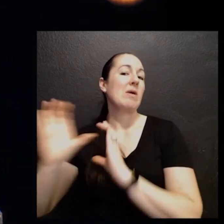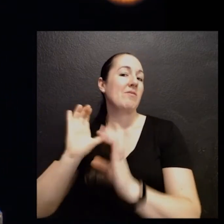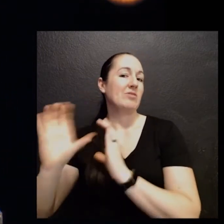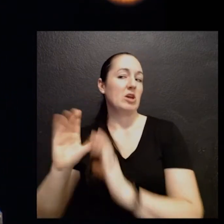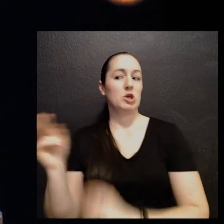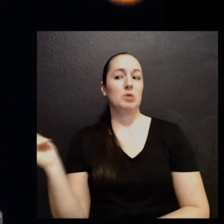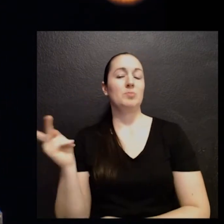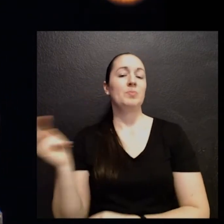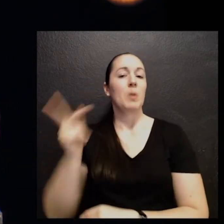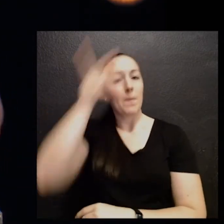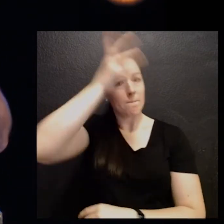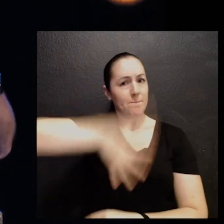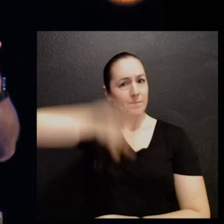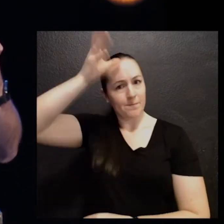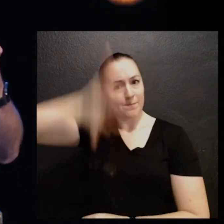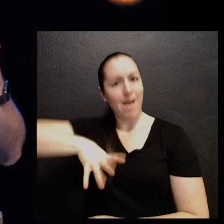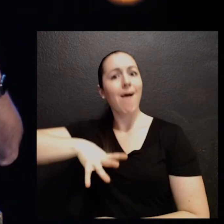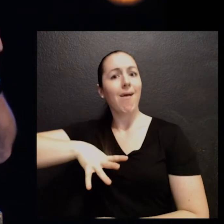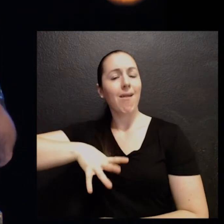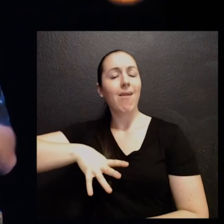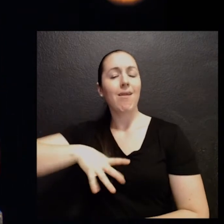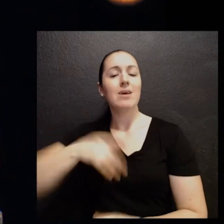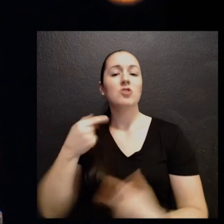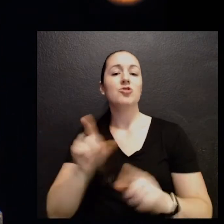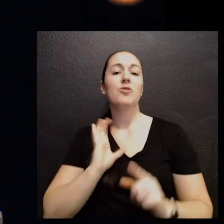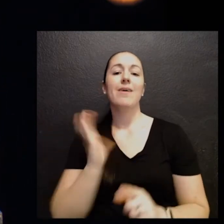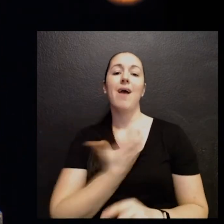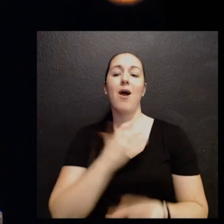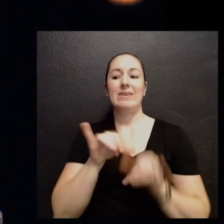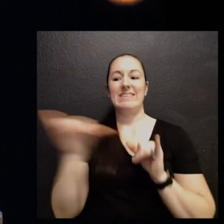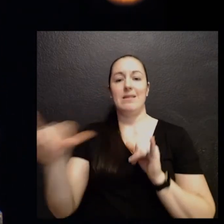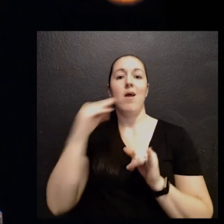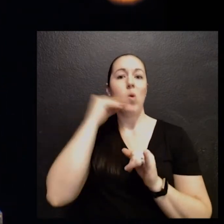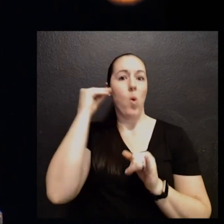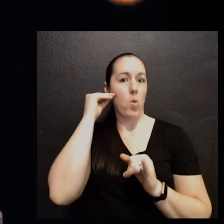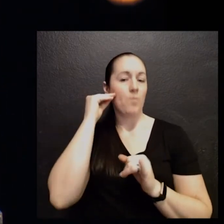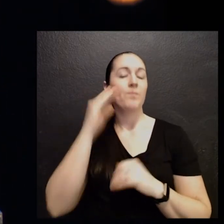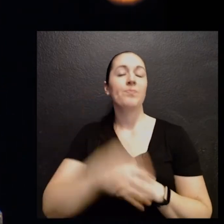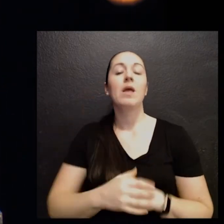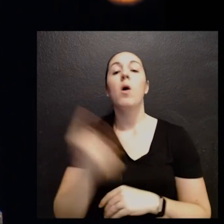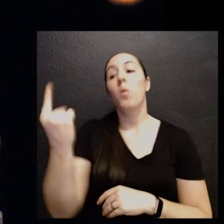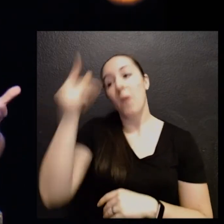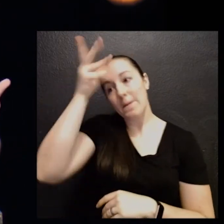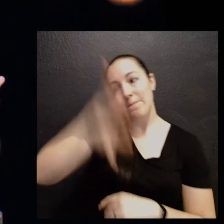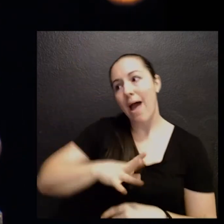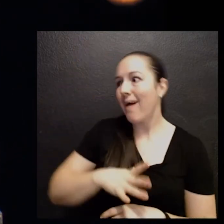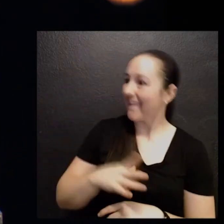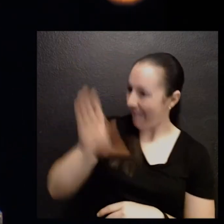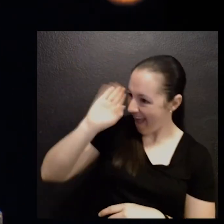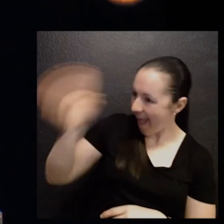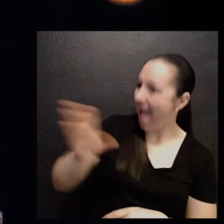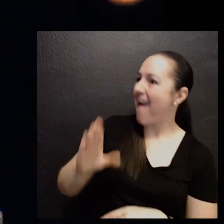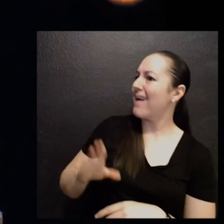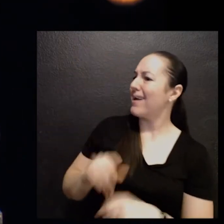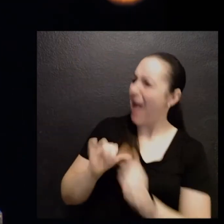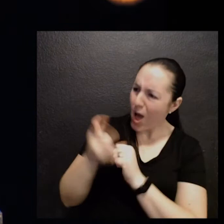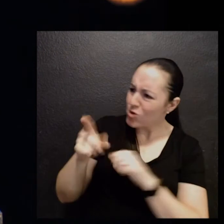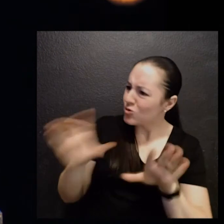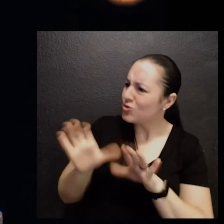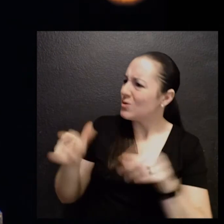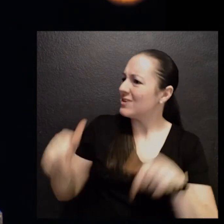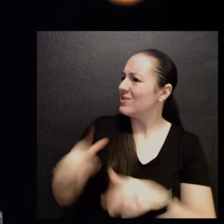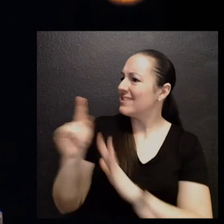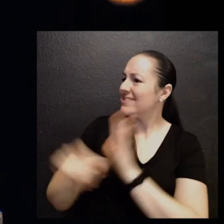these two guys, and it was during our stay-at-home order. And one guy was talking to the other, and he's like, "Hey, how you doing during this time?" And the